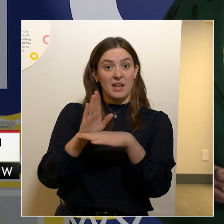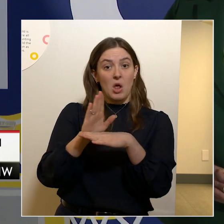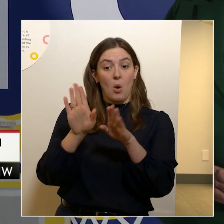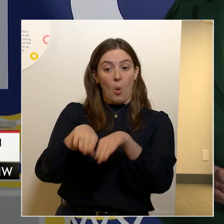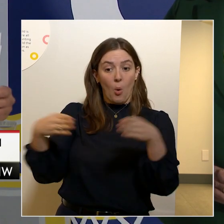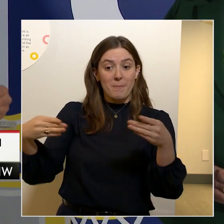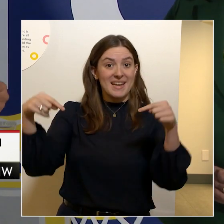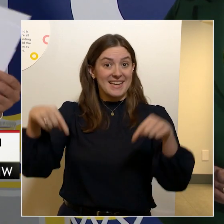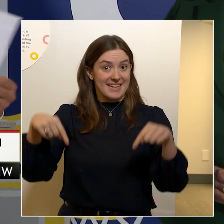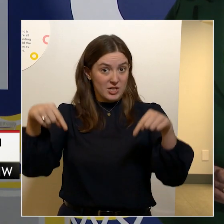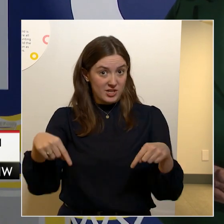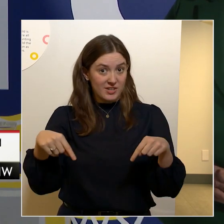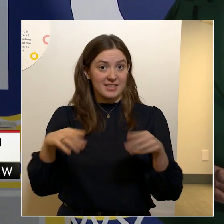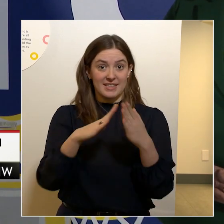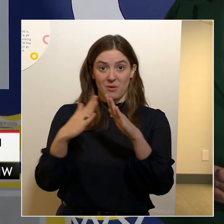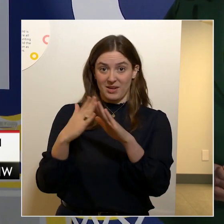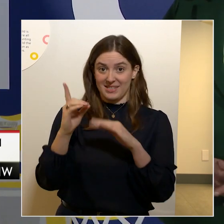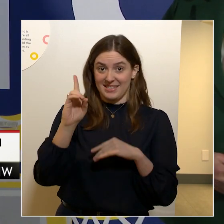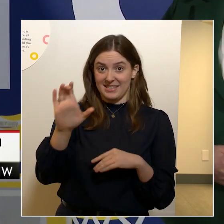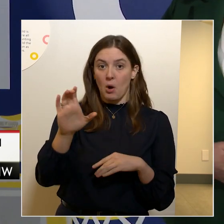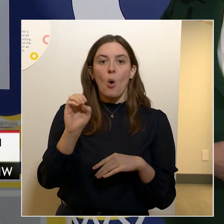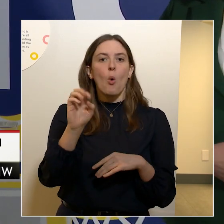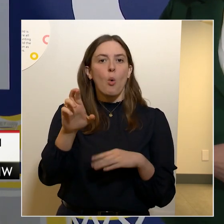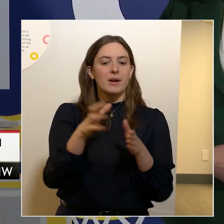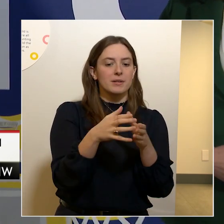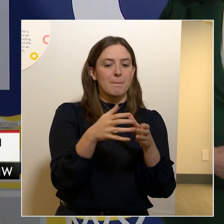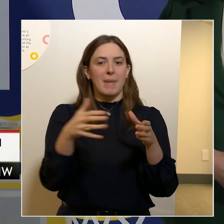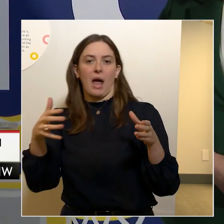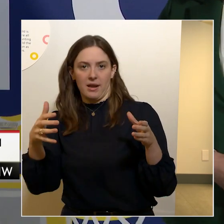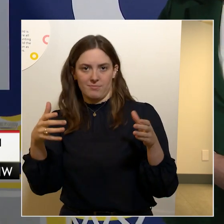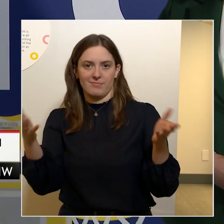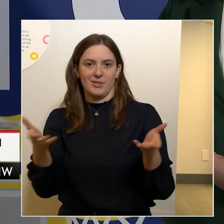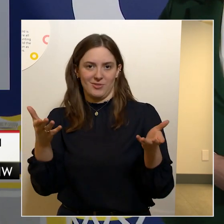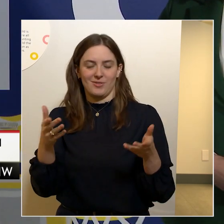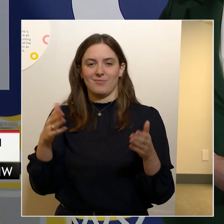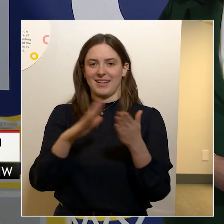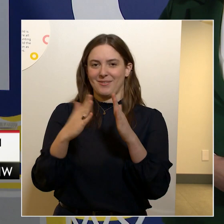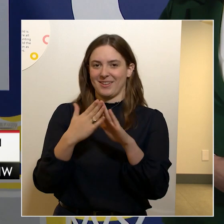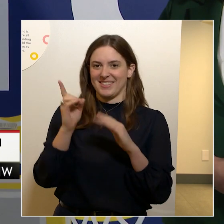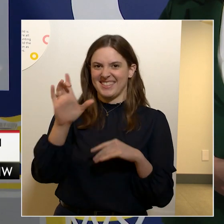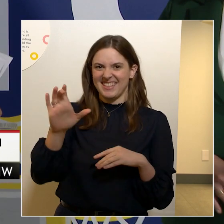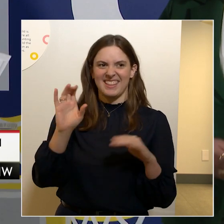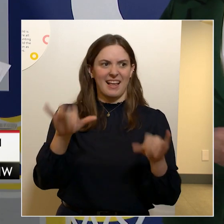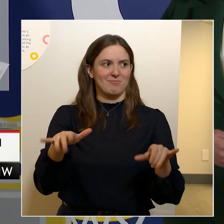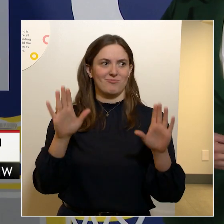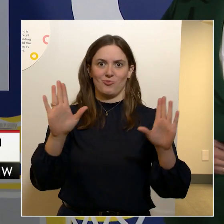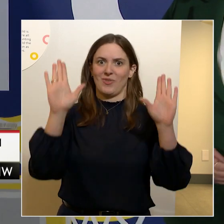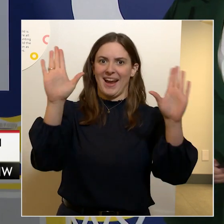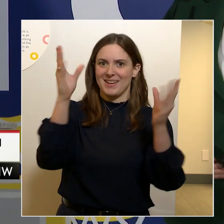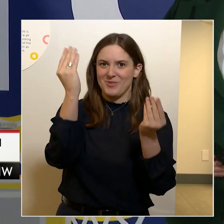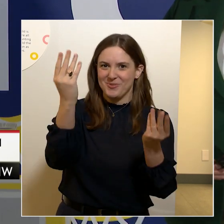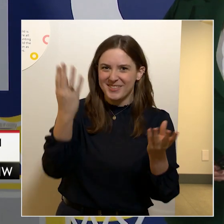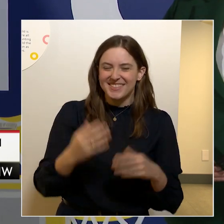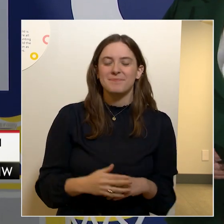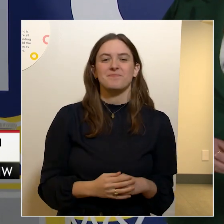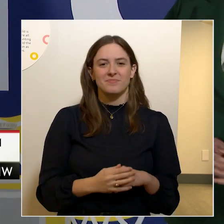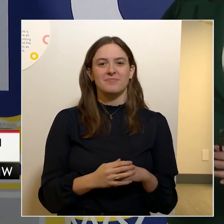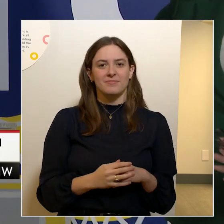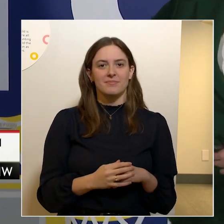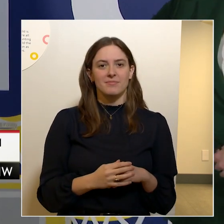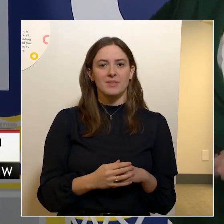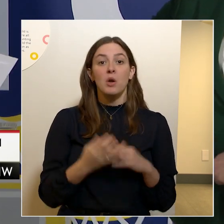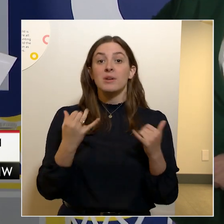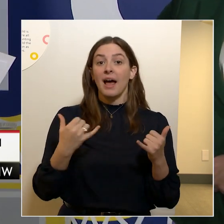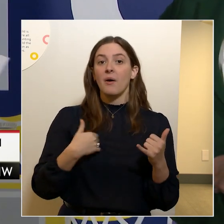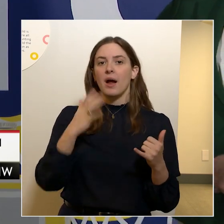expand to vacant spaces. So that is all good downtown news. So with that, I want to turn to our